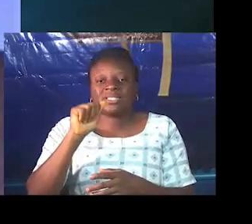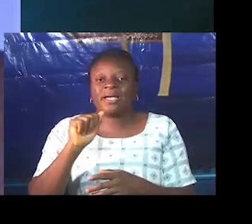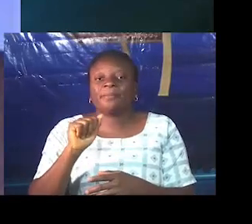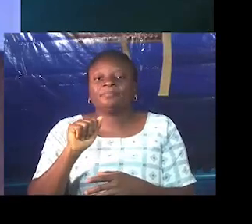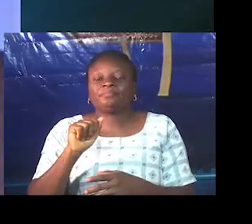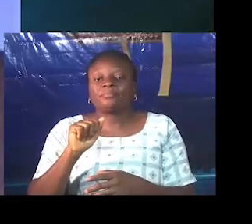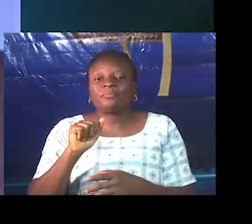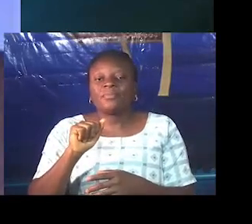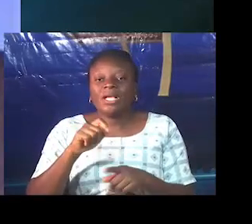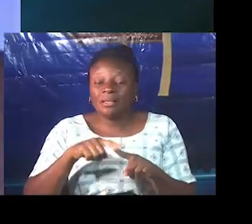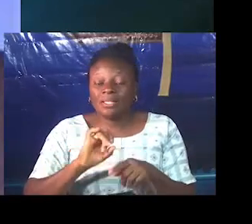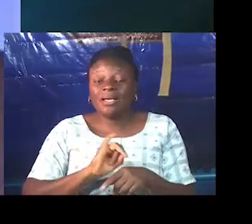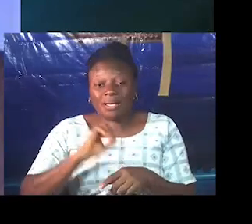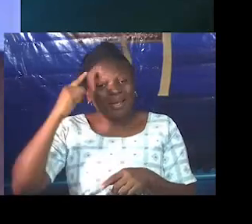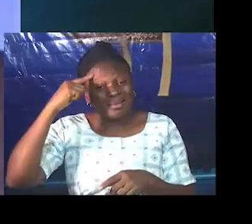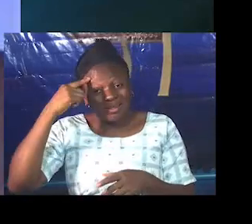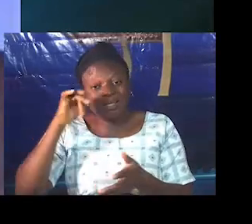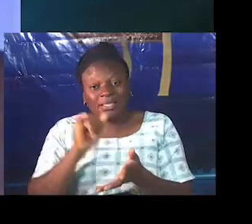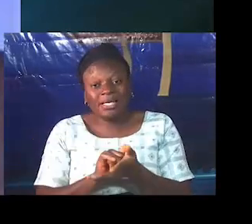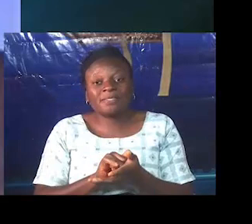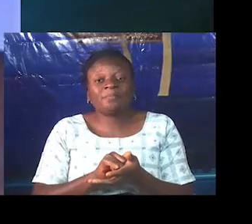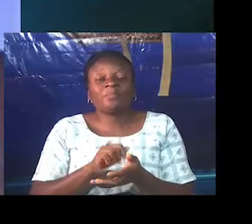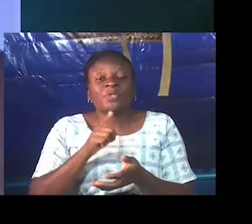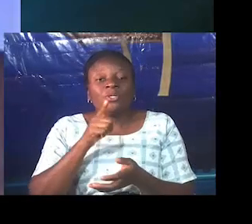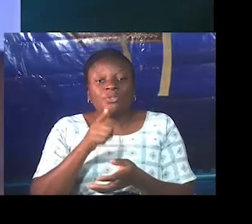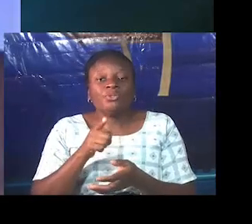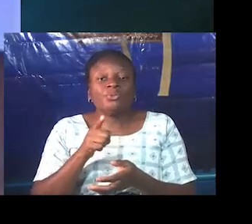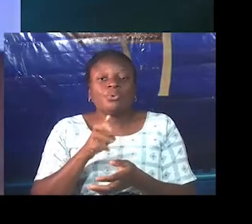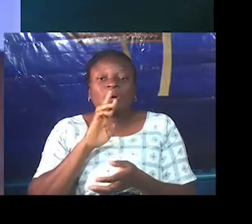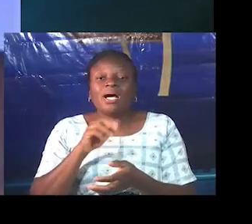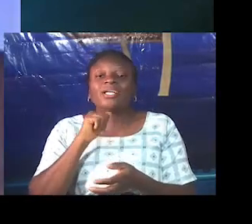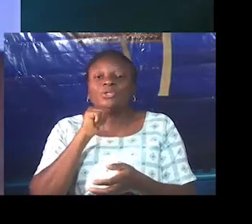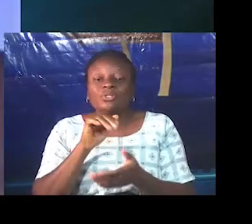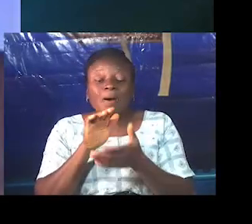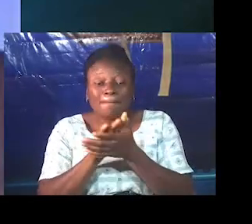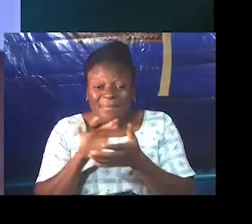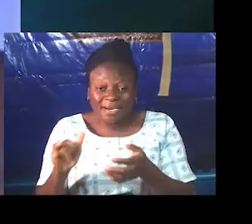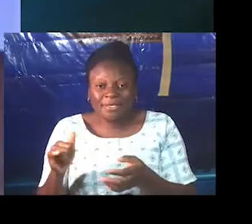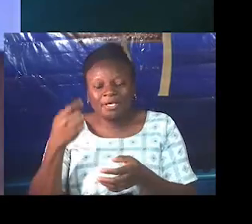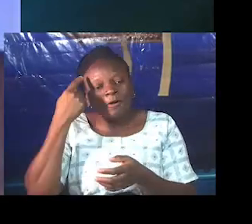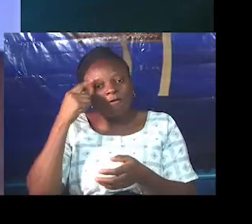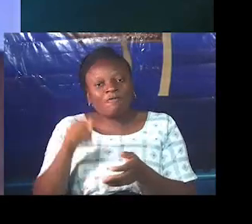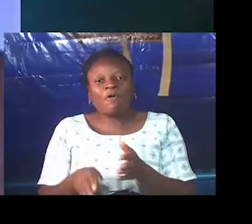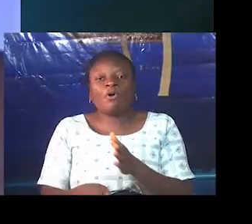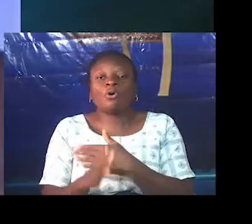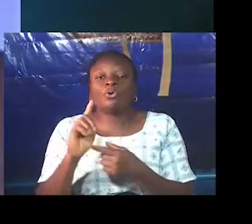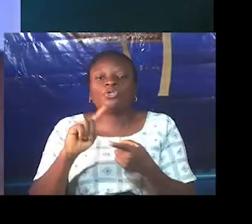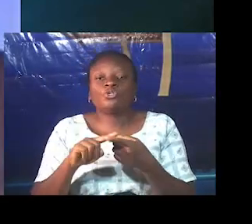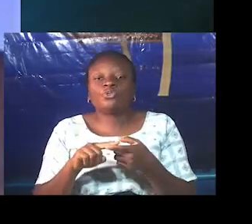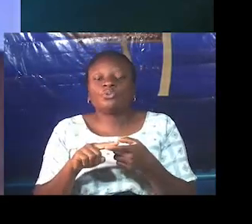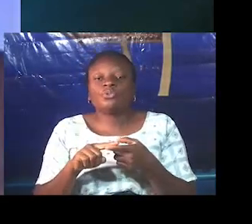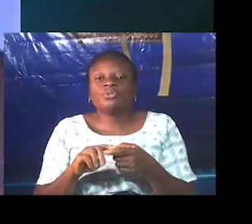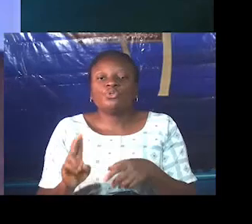are even ready to go and face that kind of contradiction that